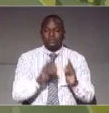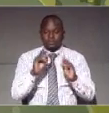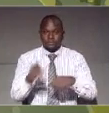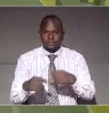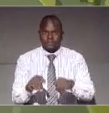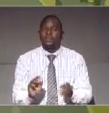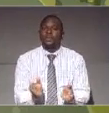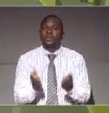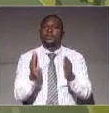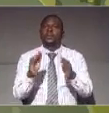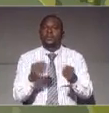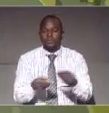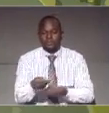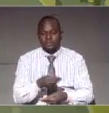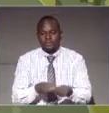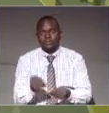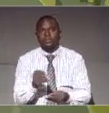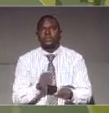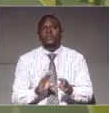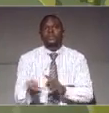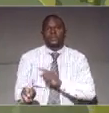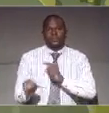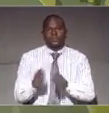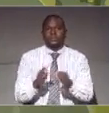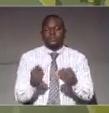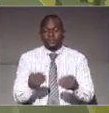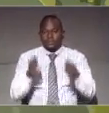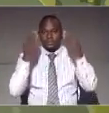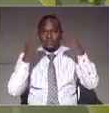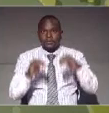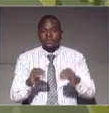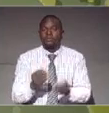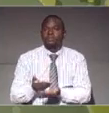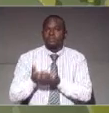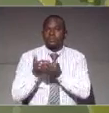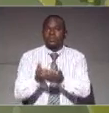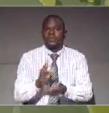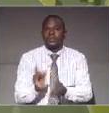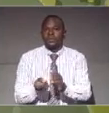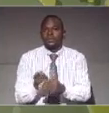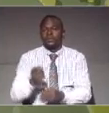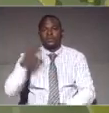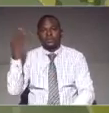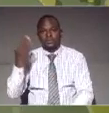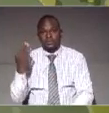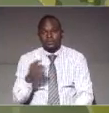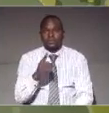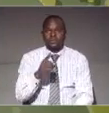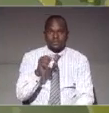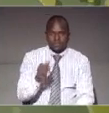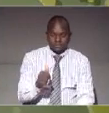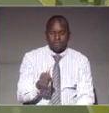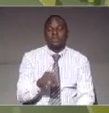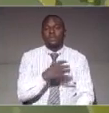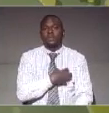the continent's prosperity and rapid economic transformation. The president was today delivering an opportunity lecture to 17 high-ranking